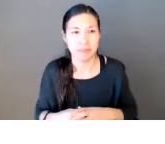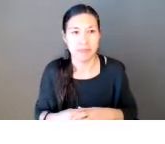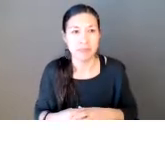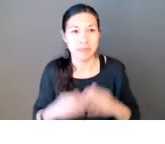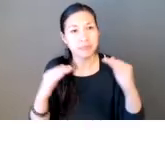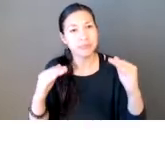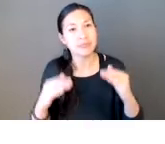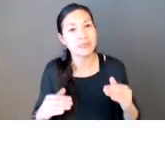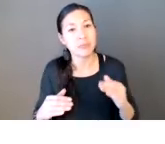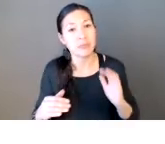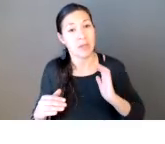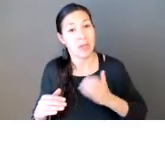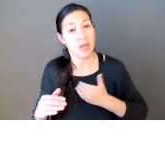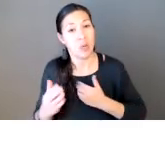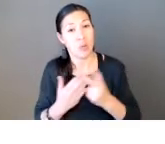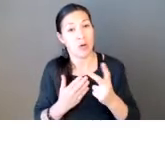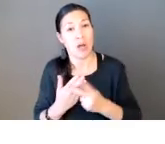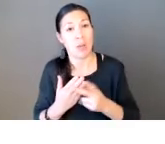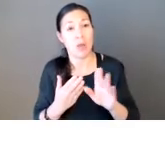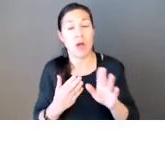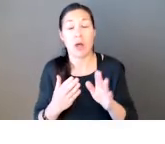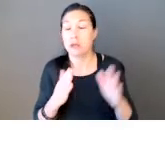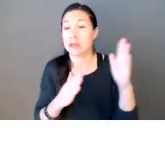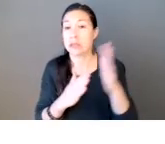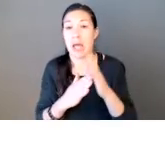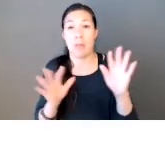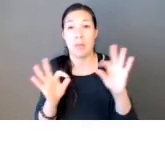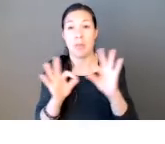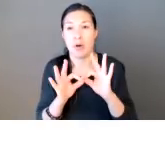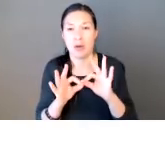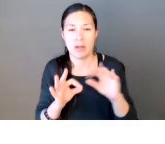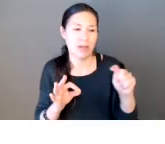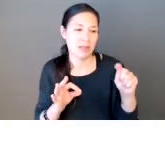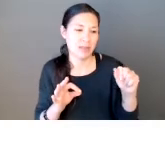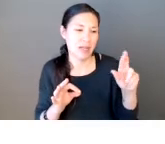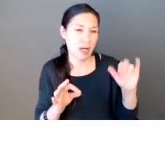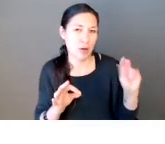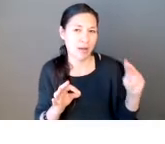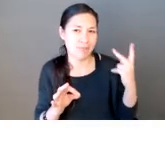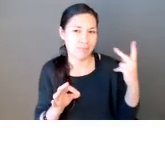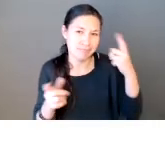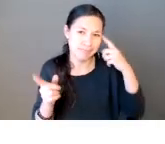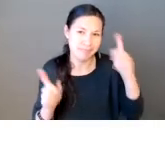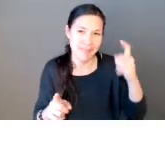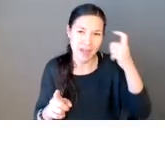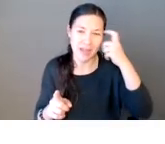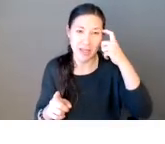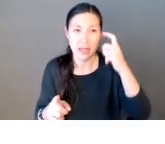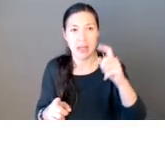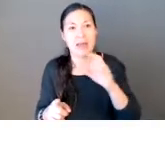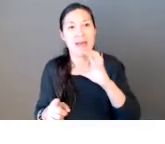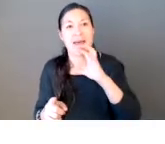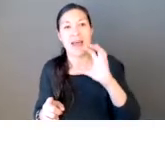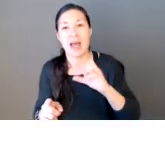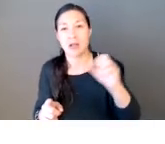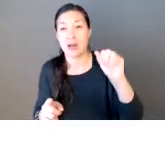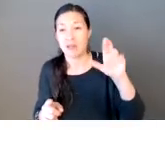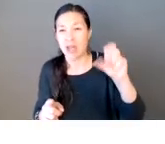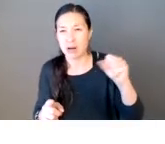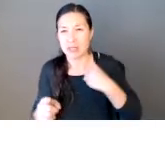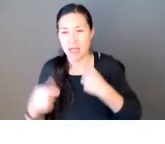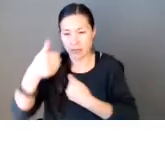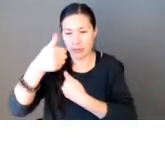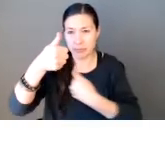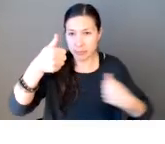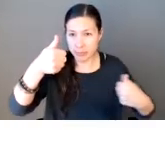We think our program's the most important program. I don't think Taryn would disagree with me on that. But Elder Affairs does have quite a few programs that